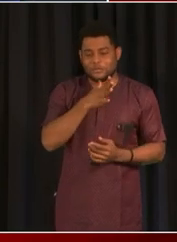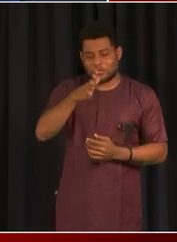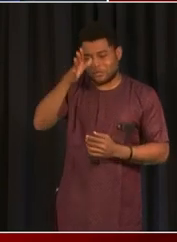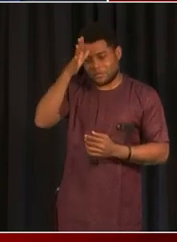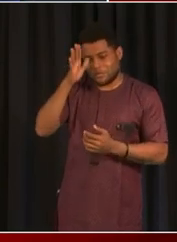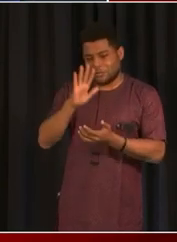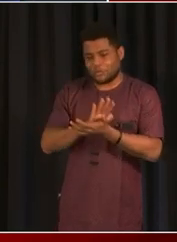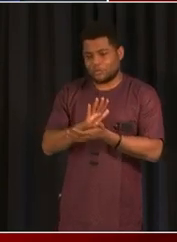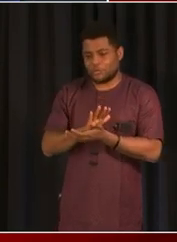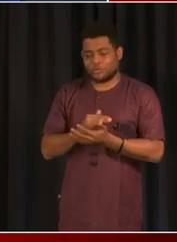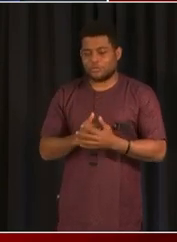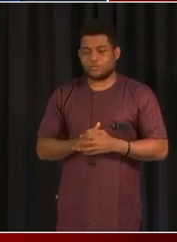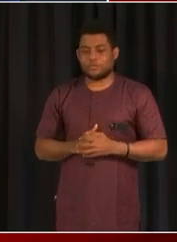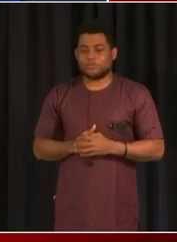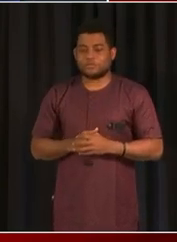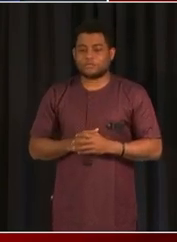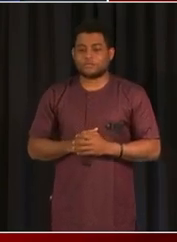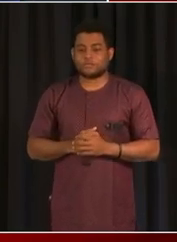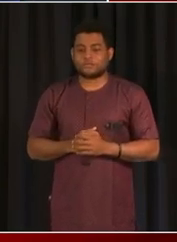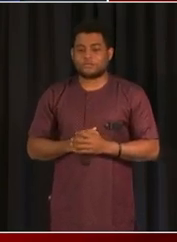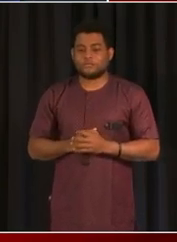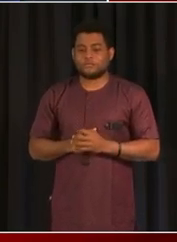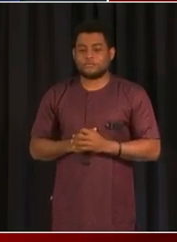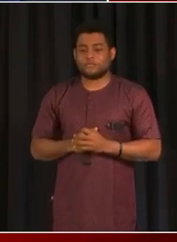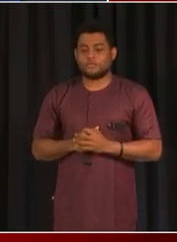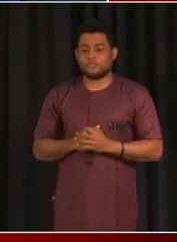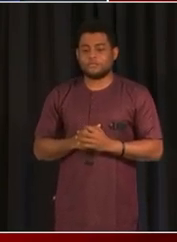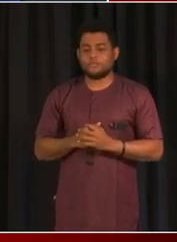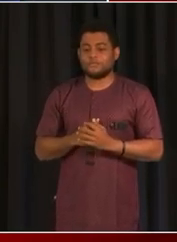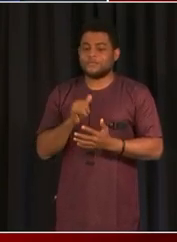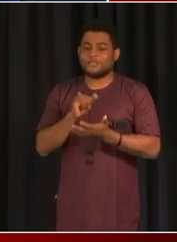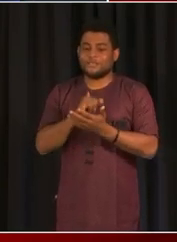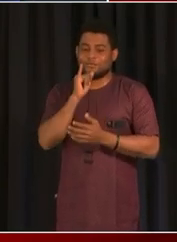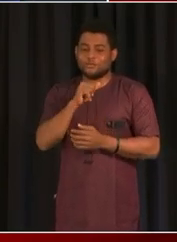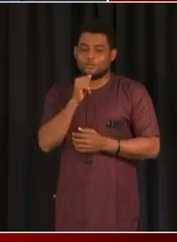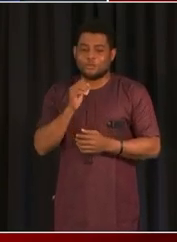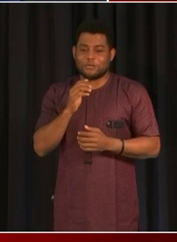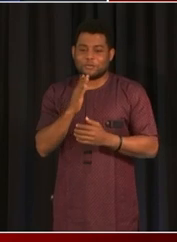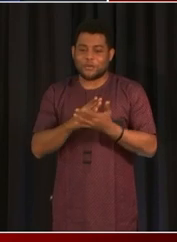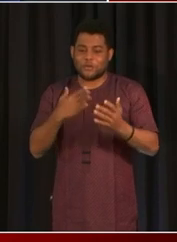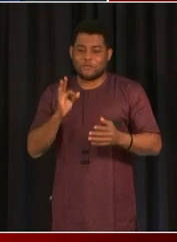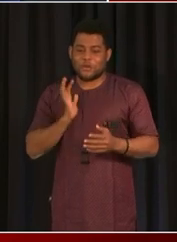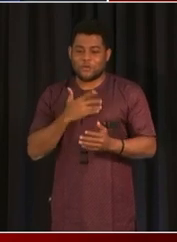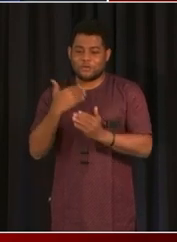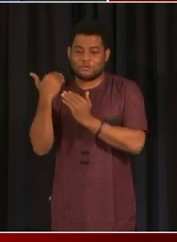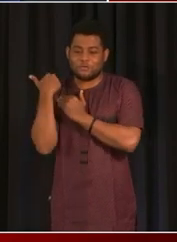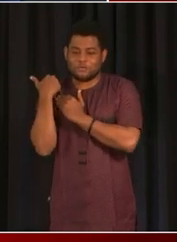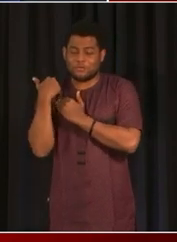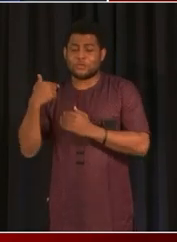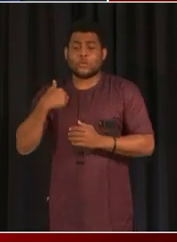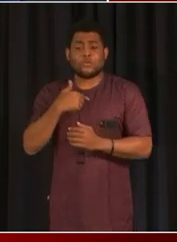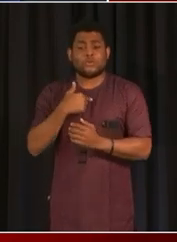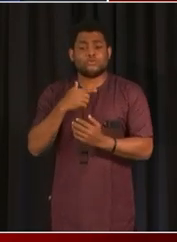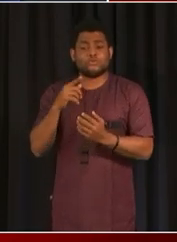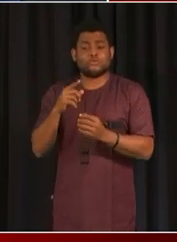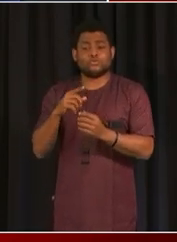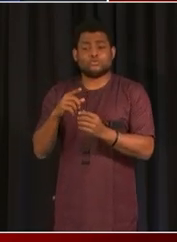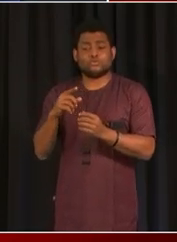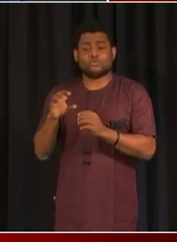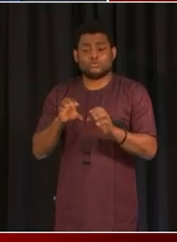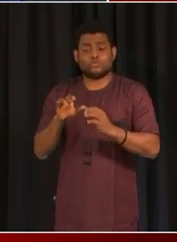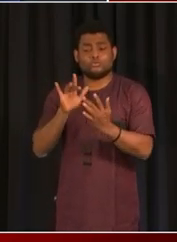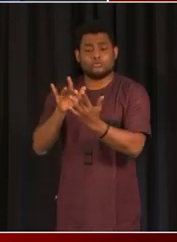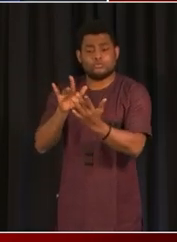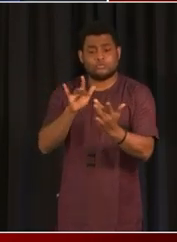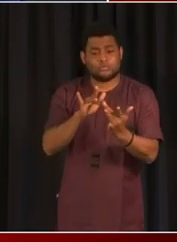full school communities as part of our work. We conduct contact tracing in partnership with our schools